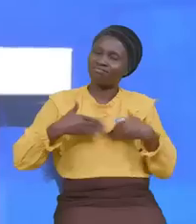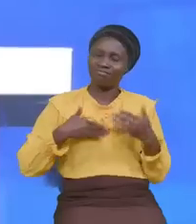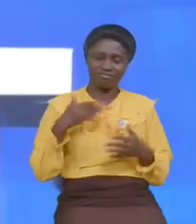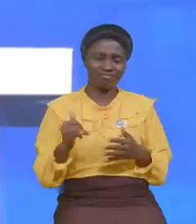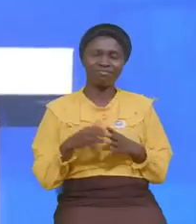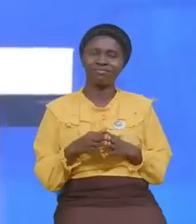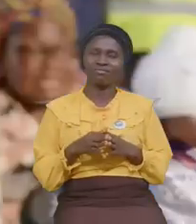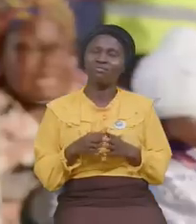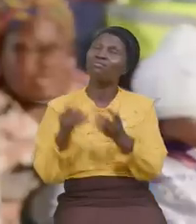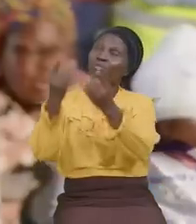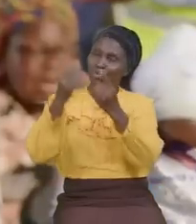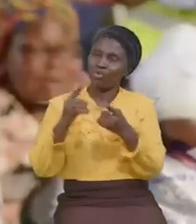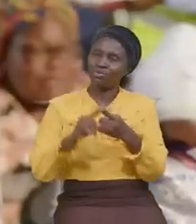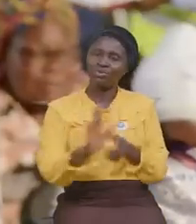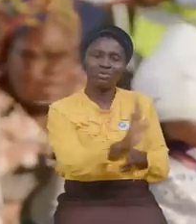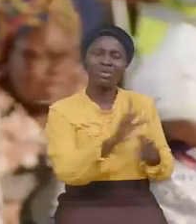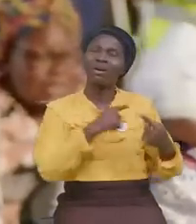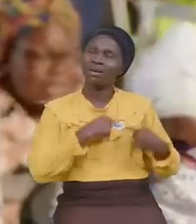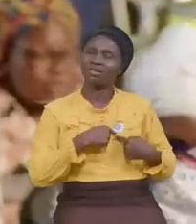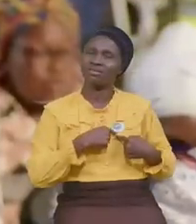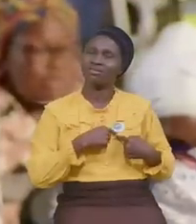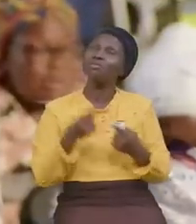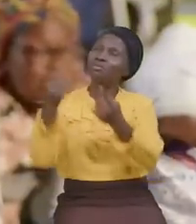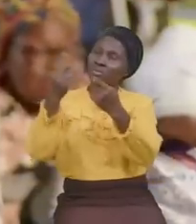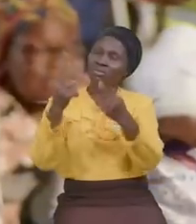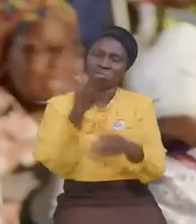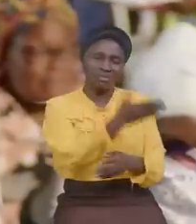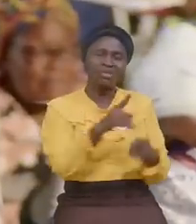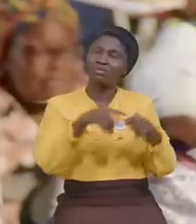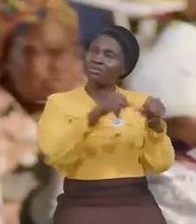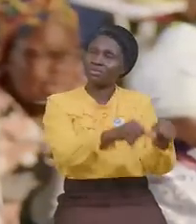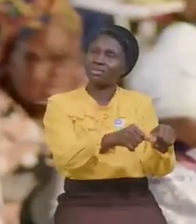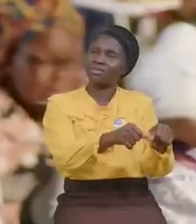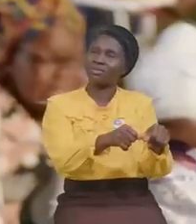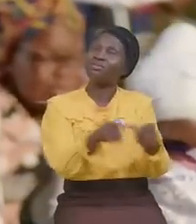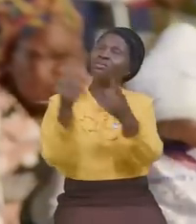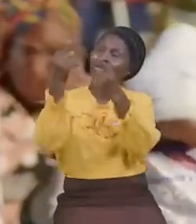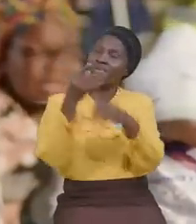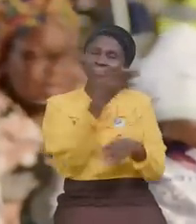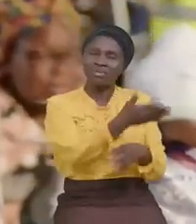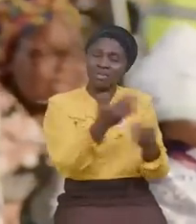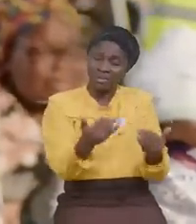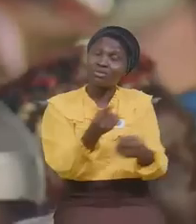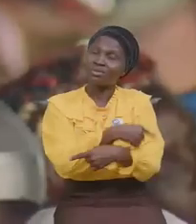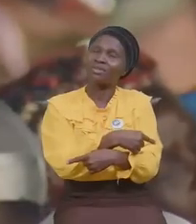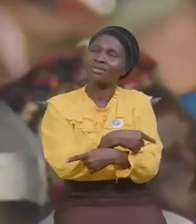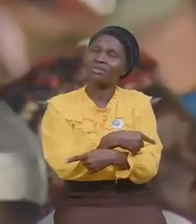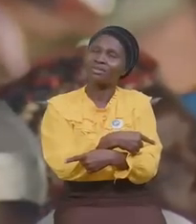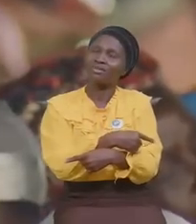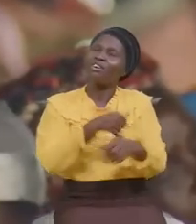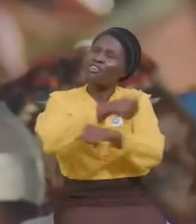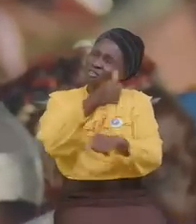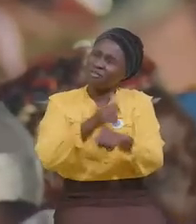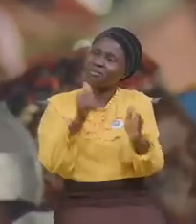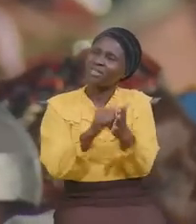Come into their heart. Come there to stay. Come there today. Confirm that